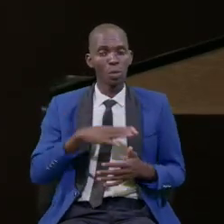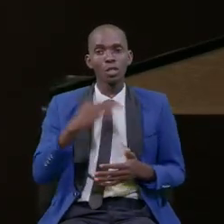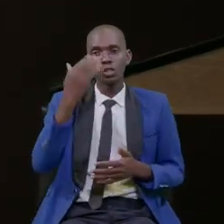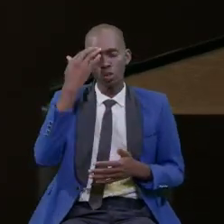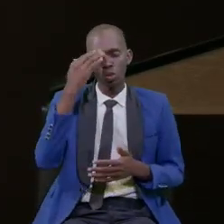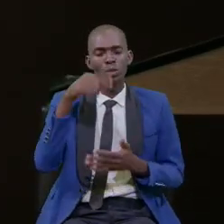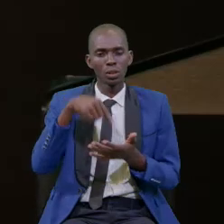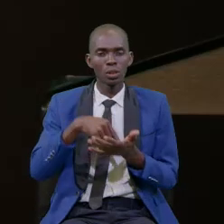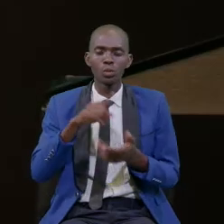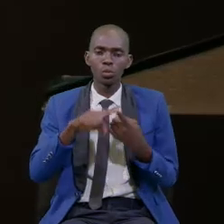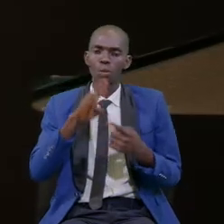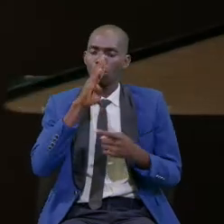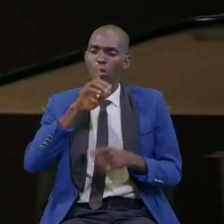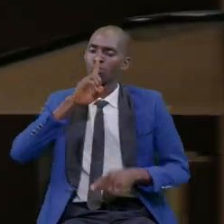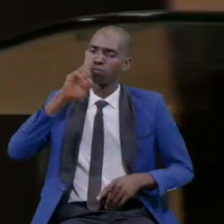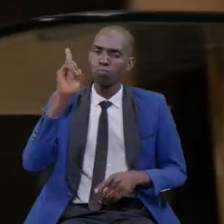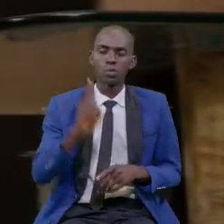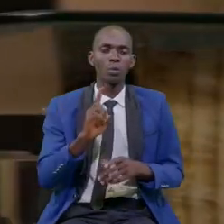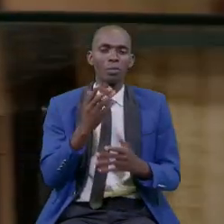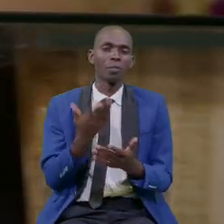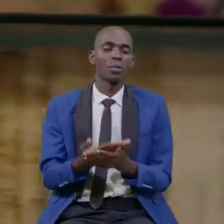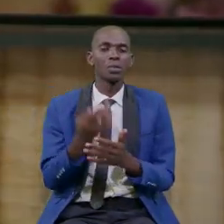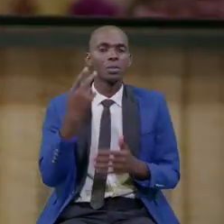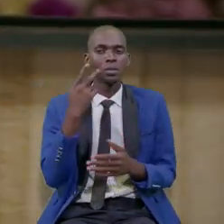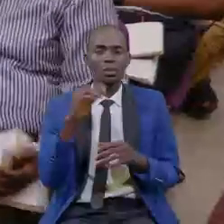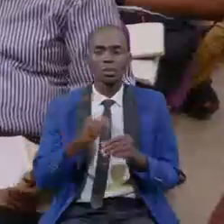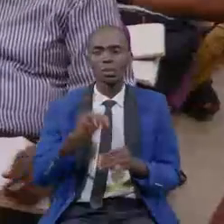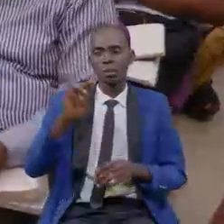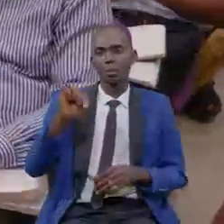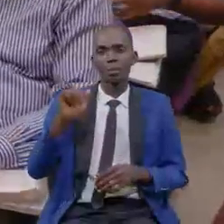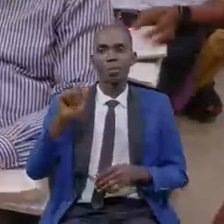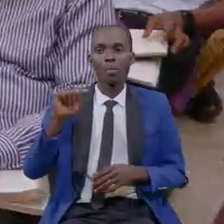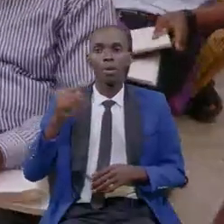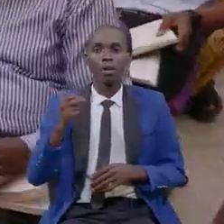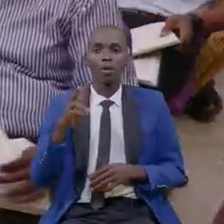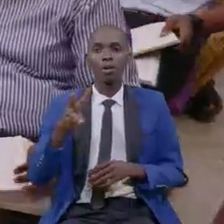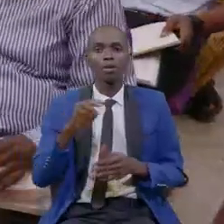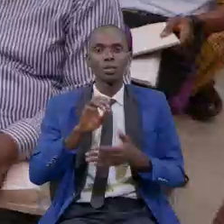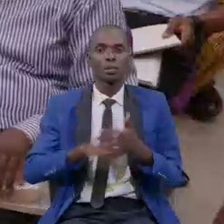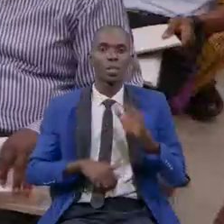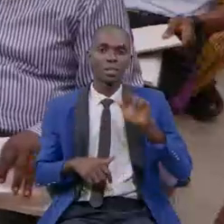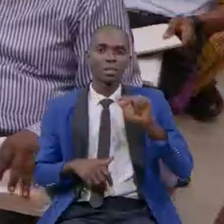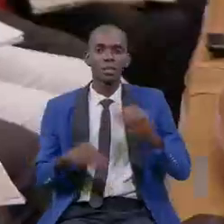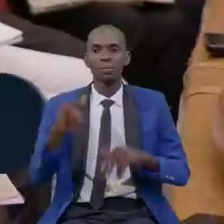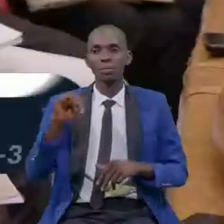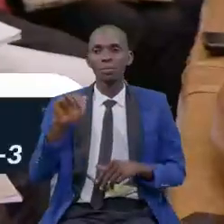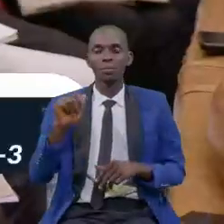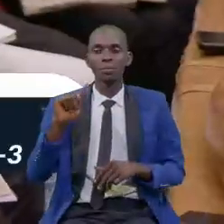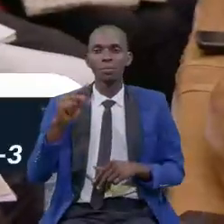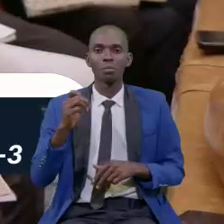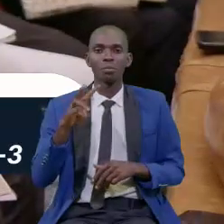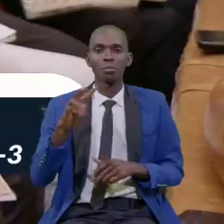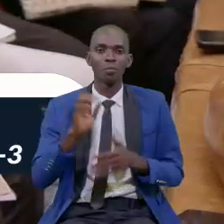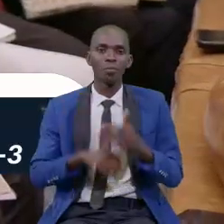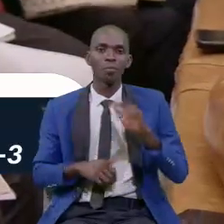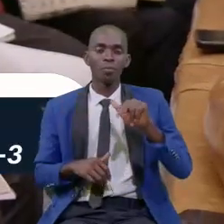a fact. Look at Matthew chapter 13. In Matthew chapter 13, here we